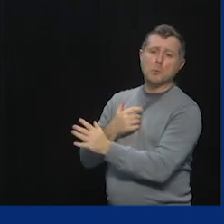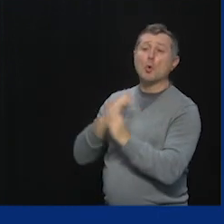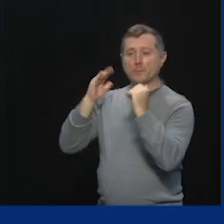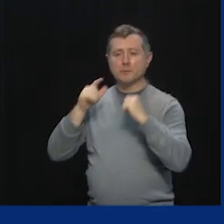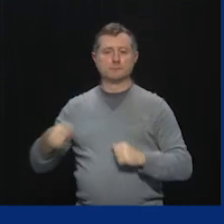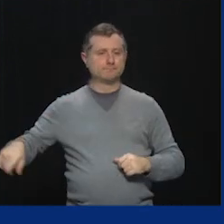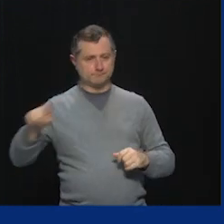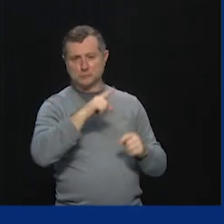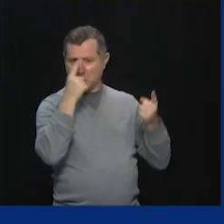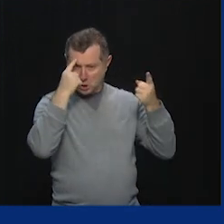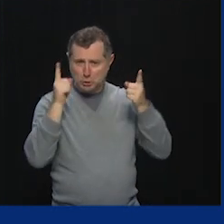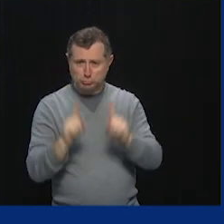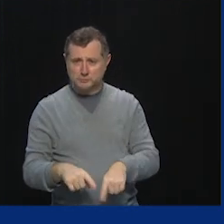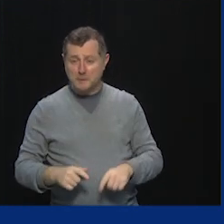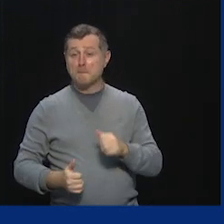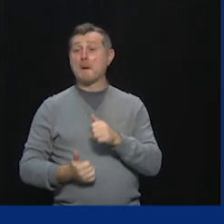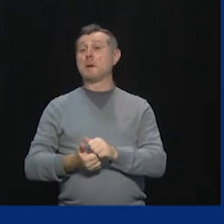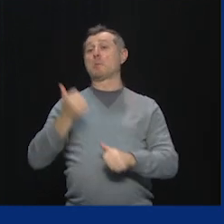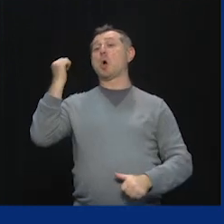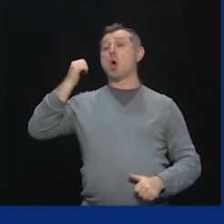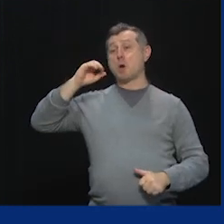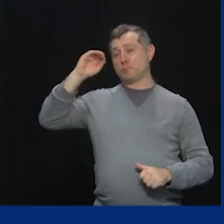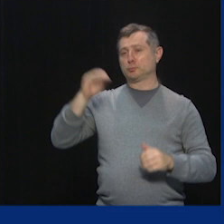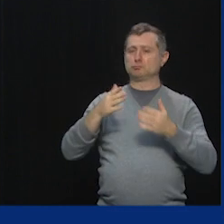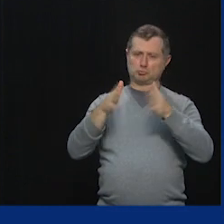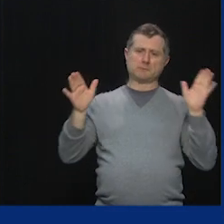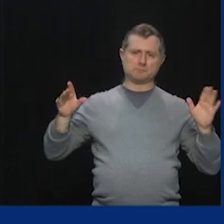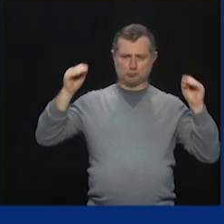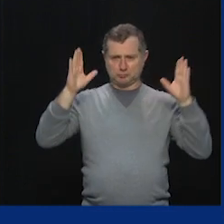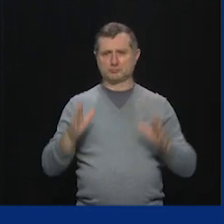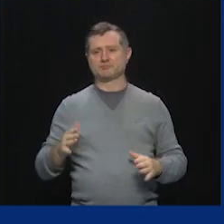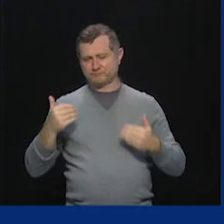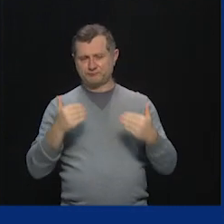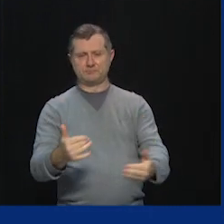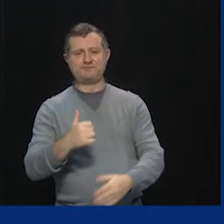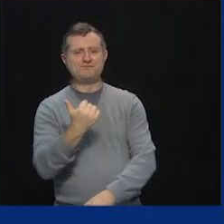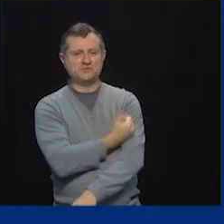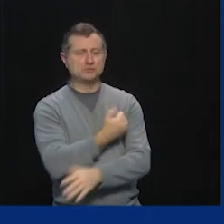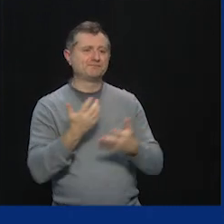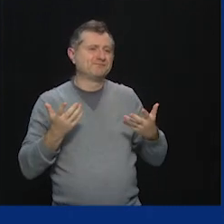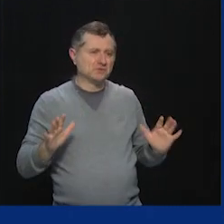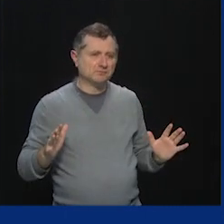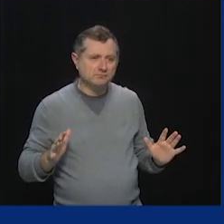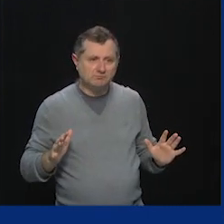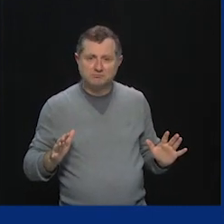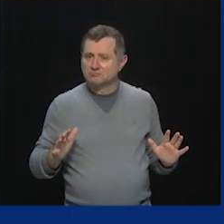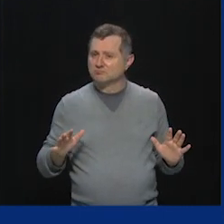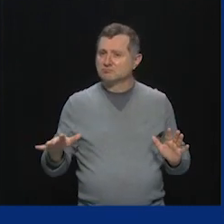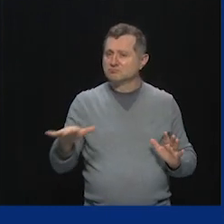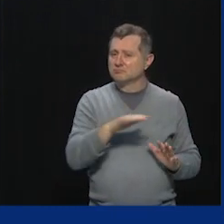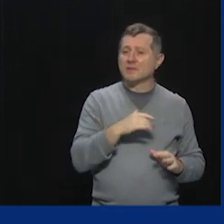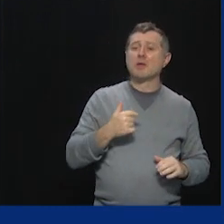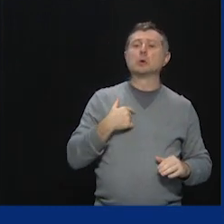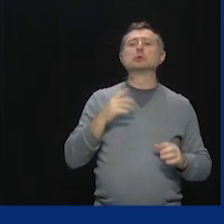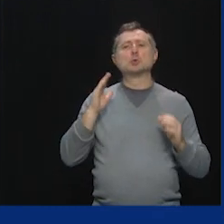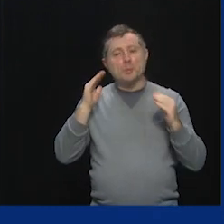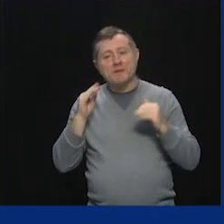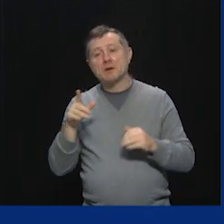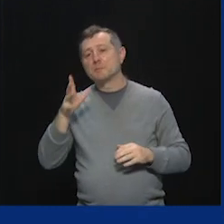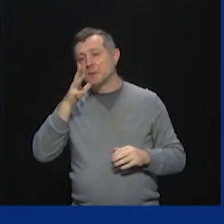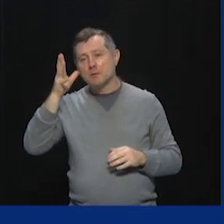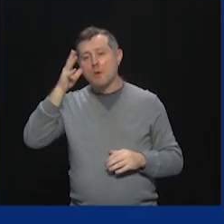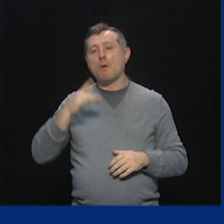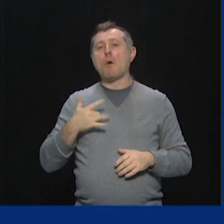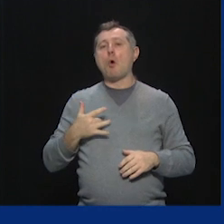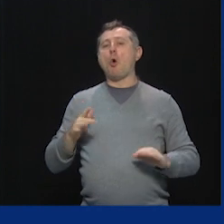of teachers are already vaccinated. That should give comfort to parents who are concerned about their children's exposure to another adult. The